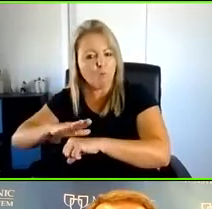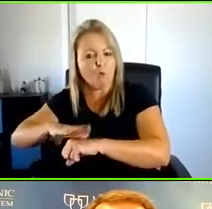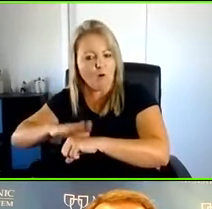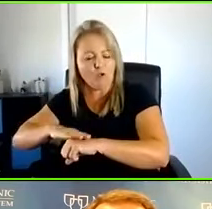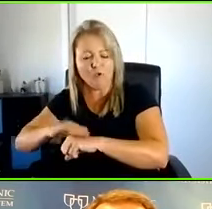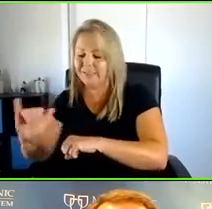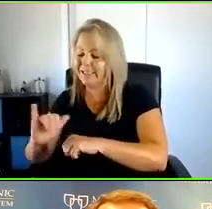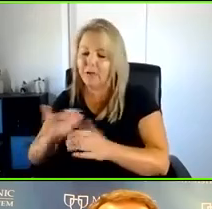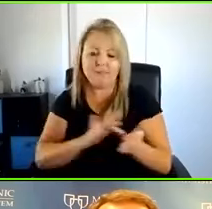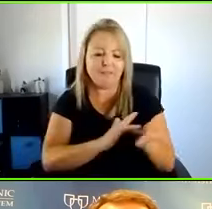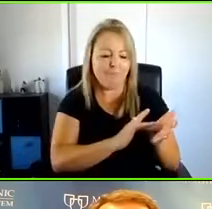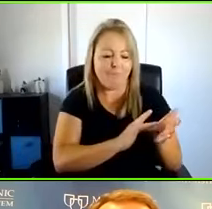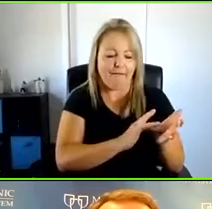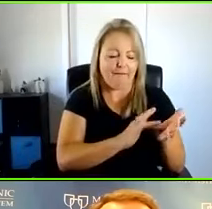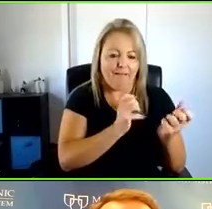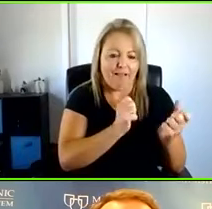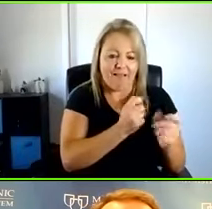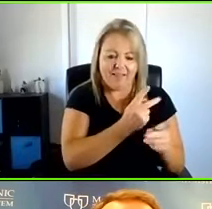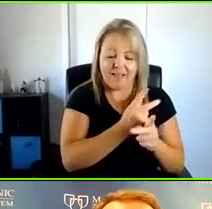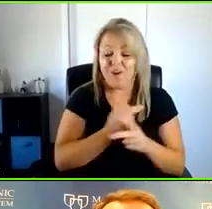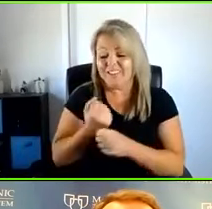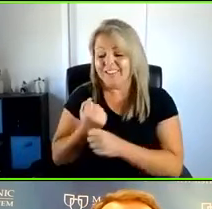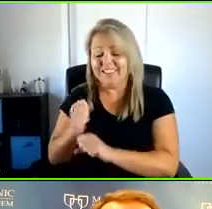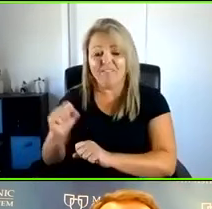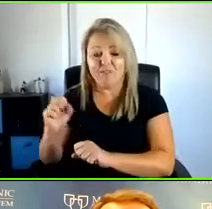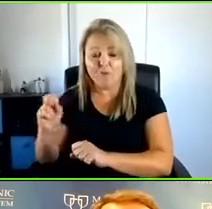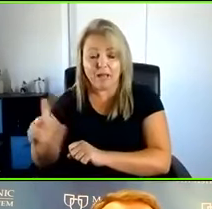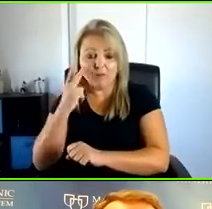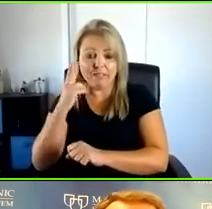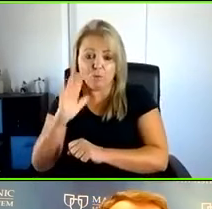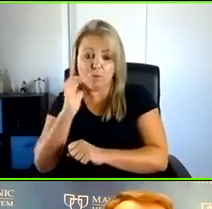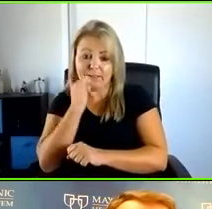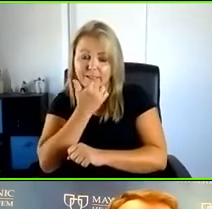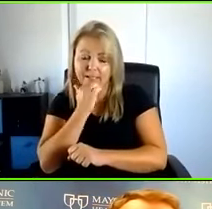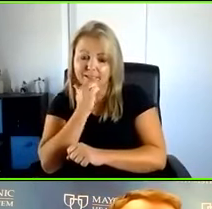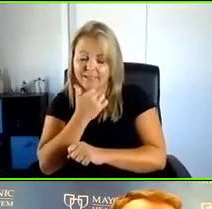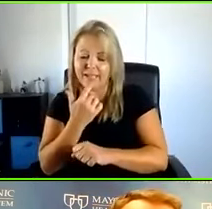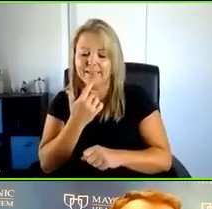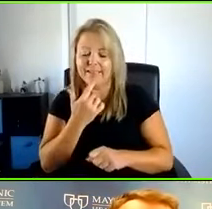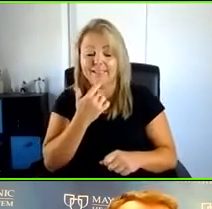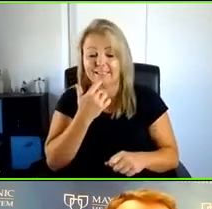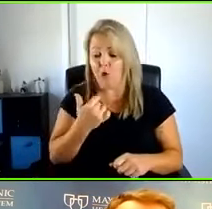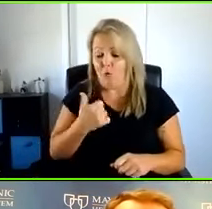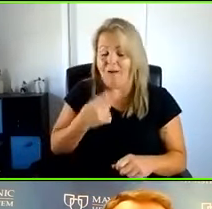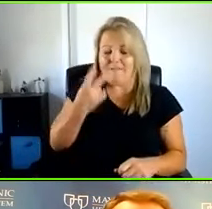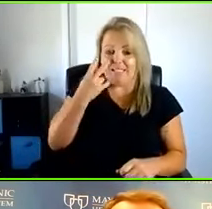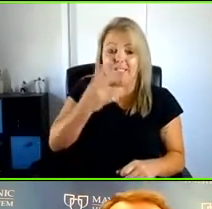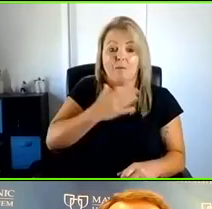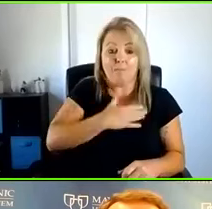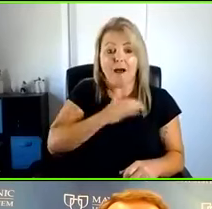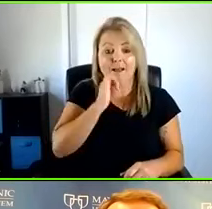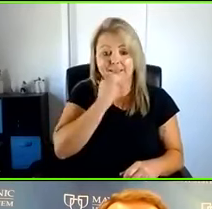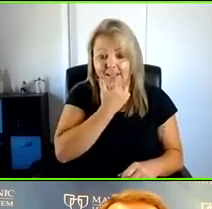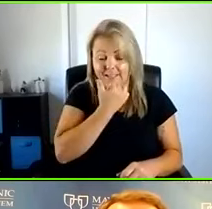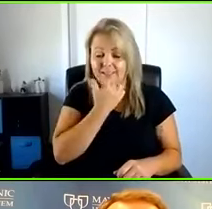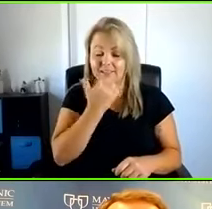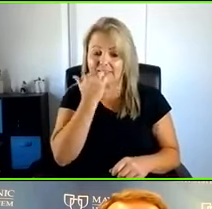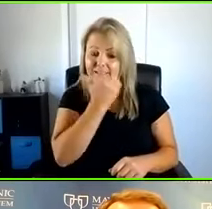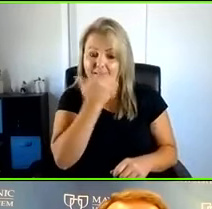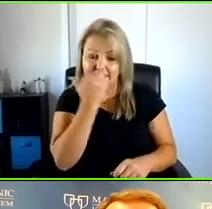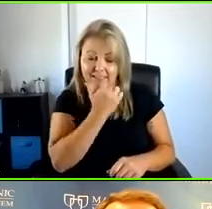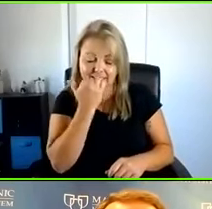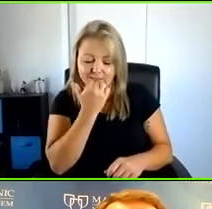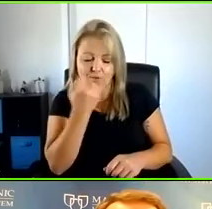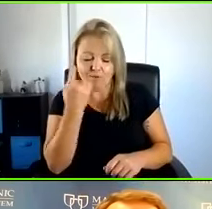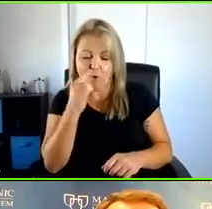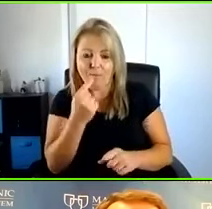medical healthcare side of things, it would be safe to go back to see your dentist. I can tell you personally, I have seen my dentist for my regular check